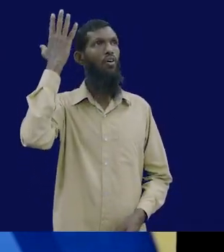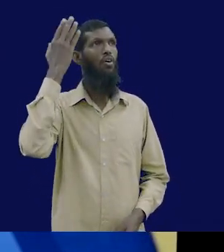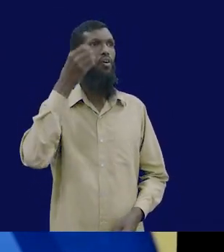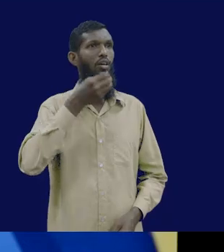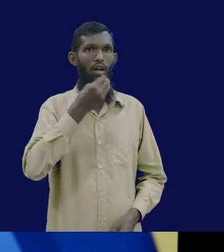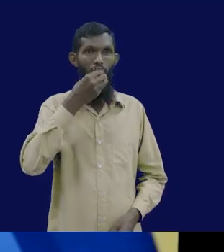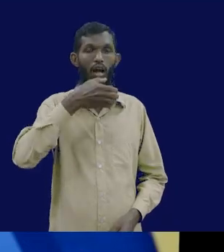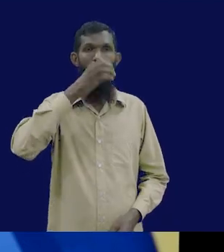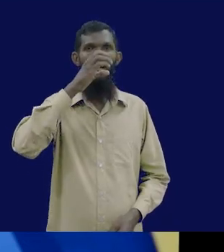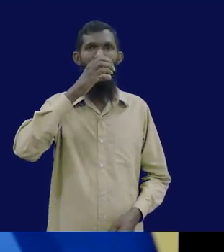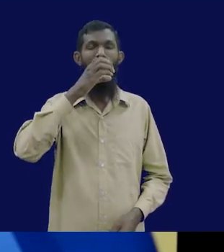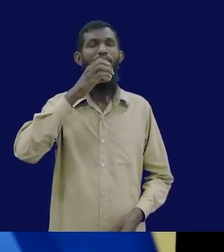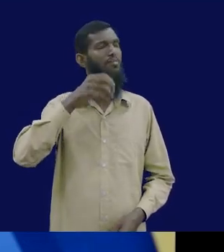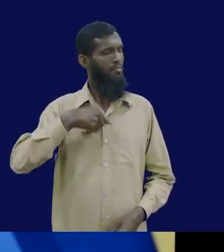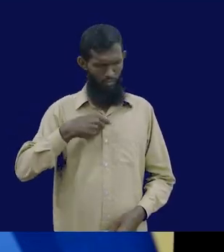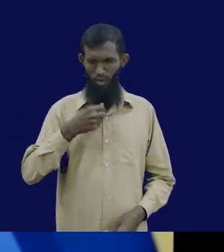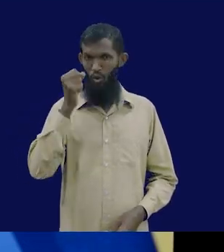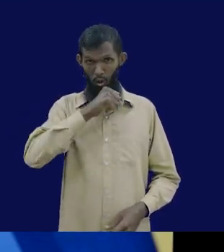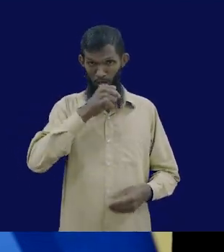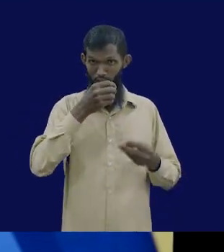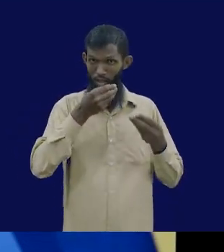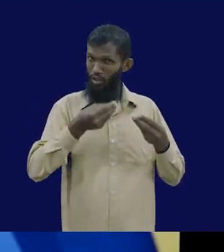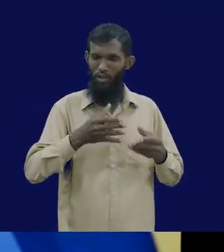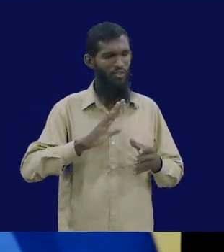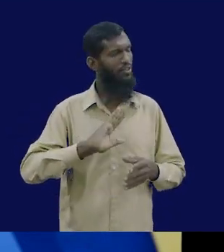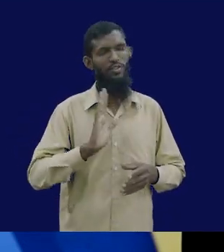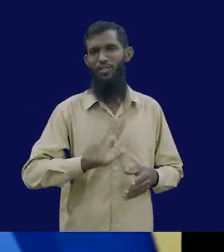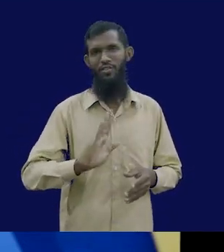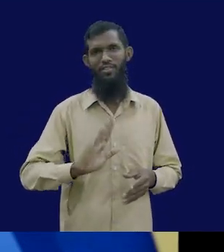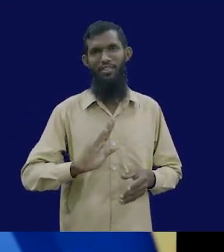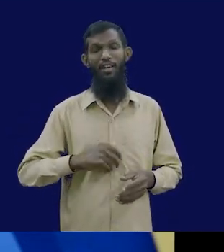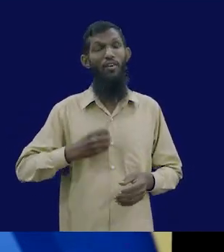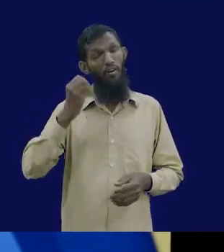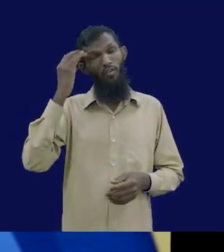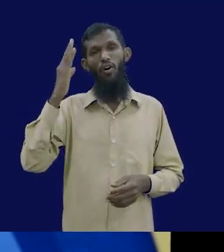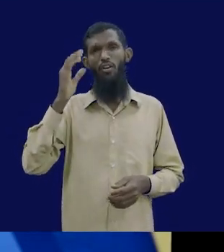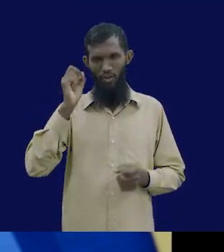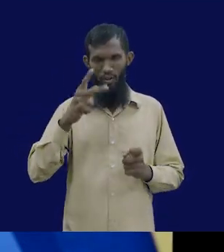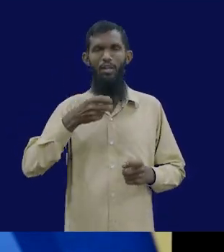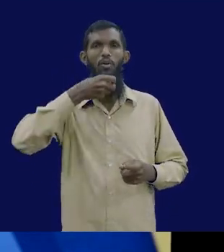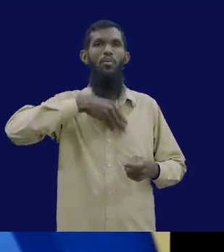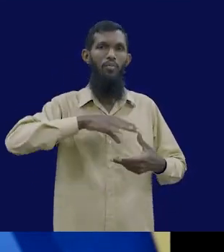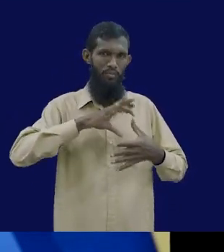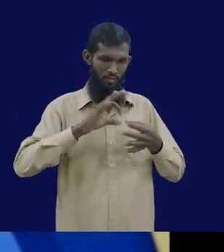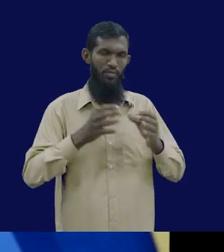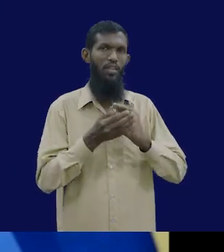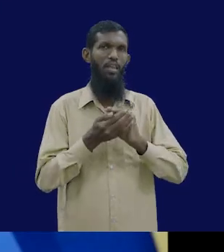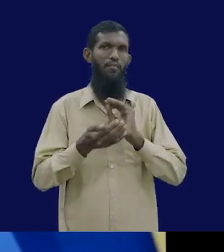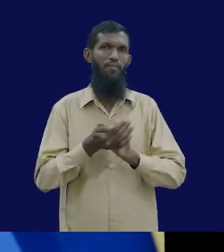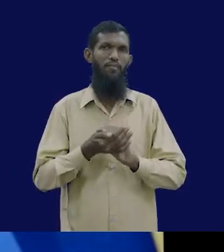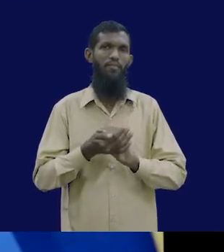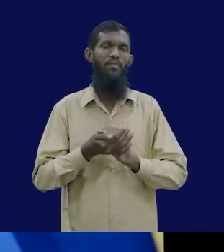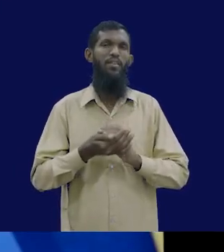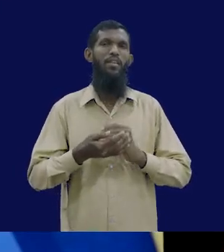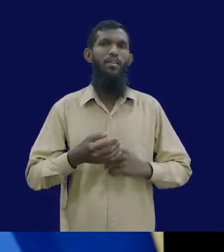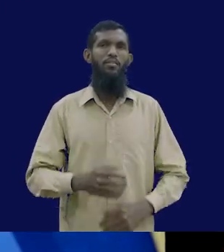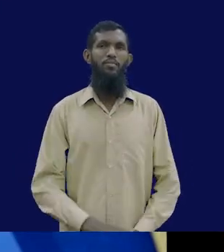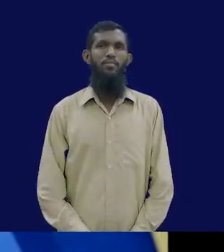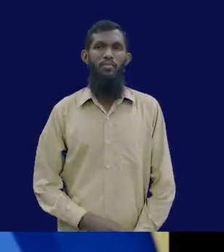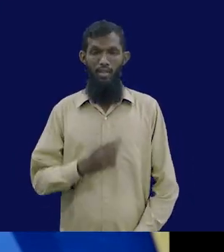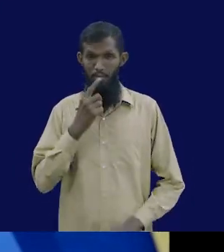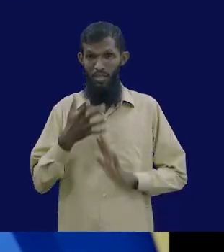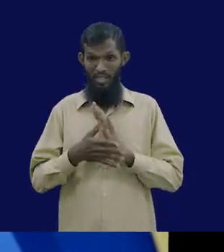unintentionally, then his fasting is not affected. As Rasulullah sallallahu alaihi wasallam says